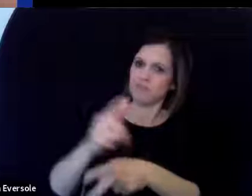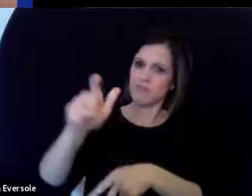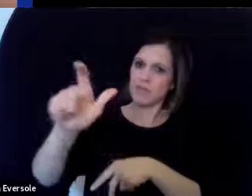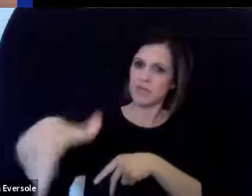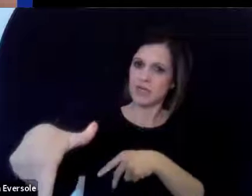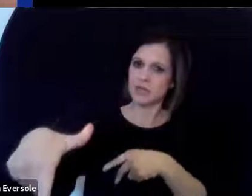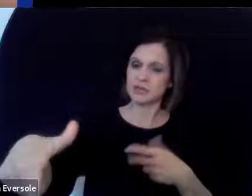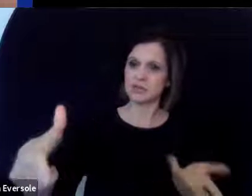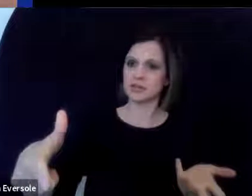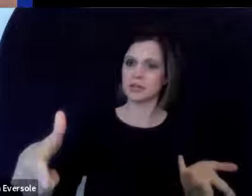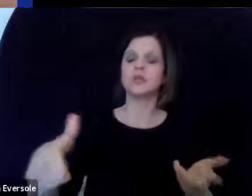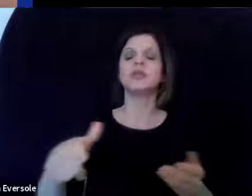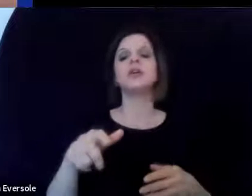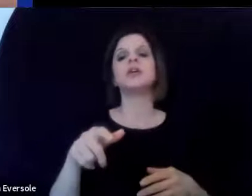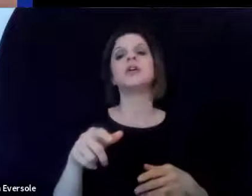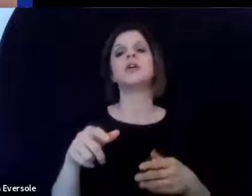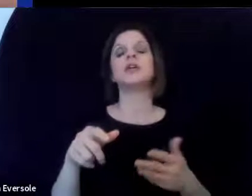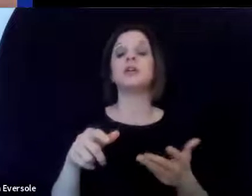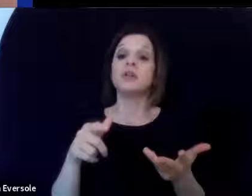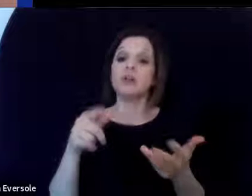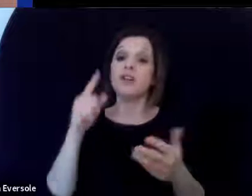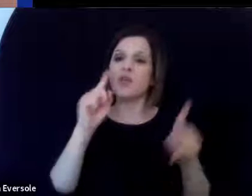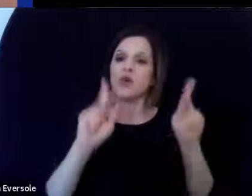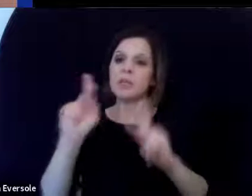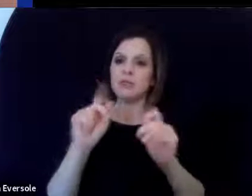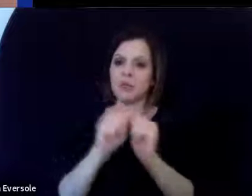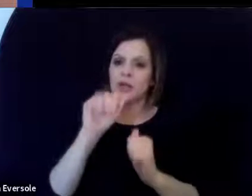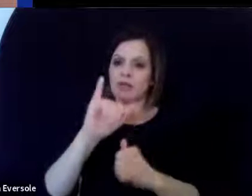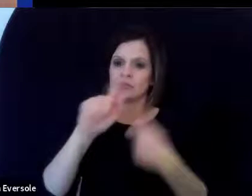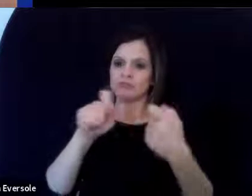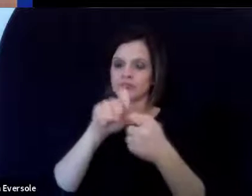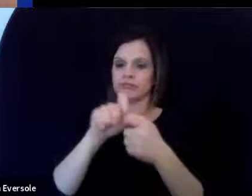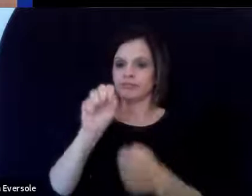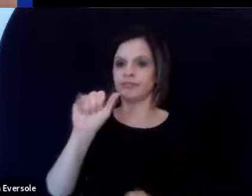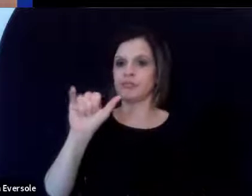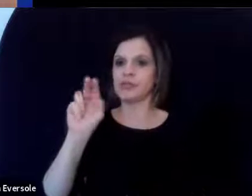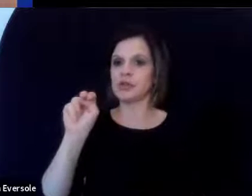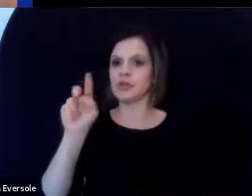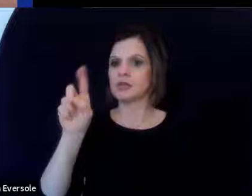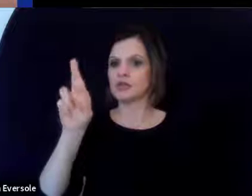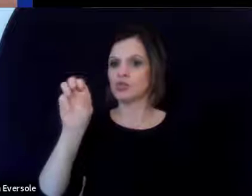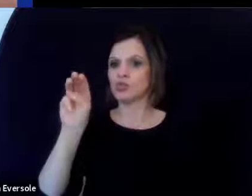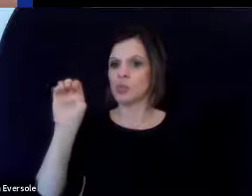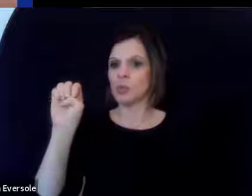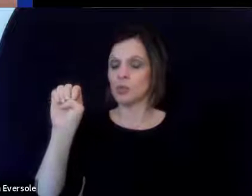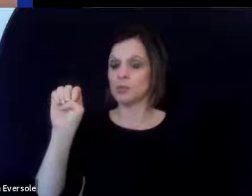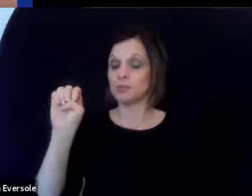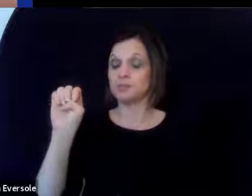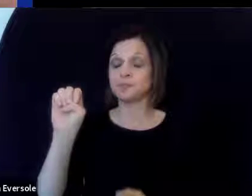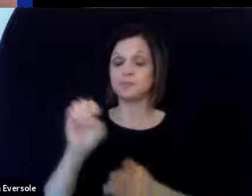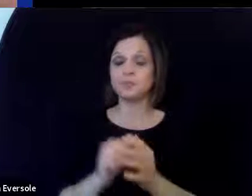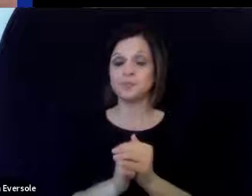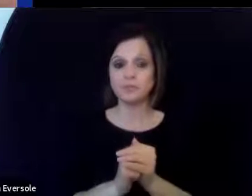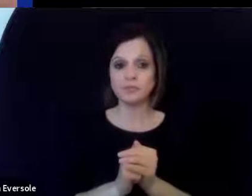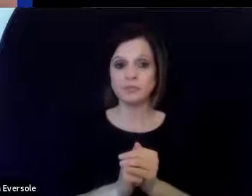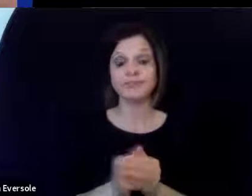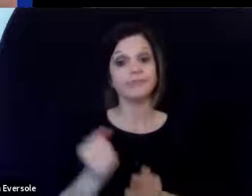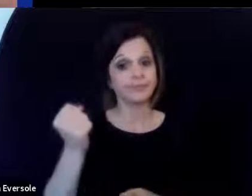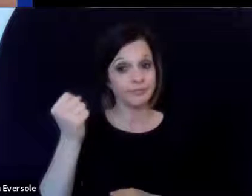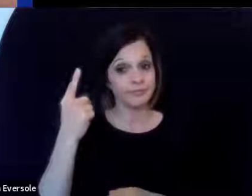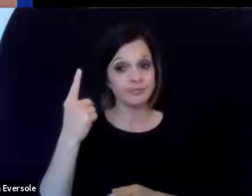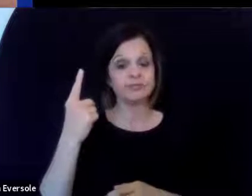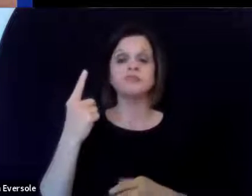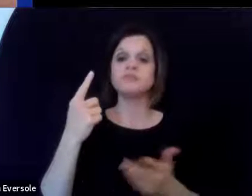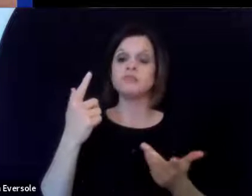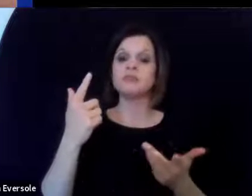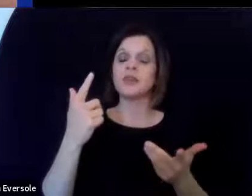identity for learners with this particular disability. But the diagnostic criteria have